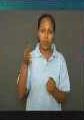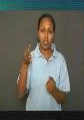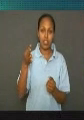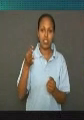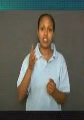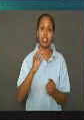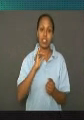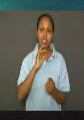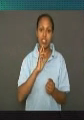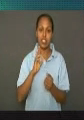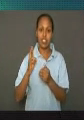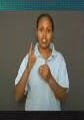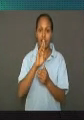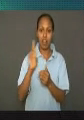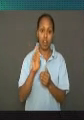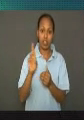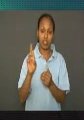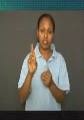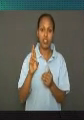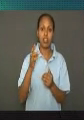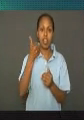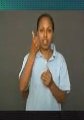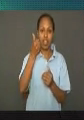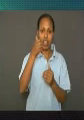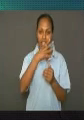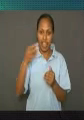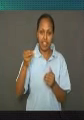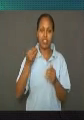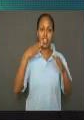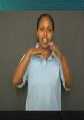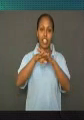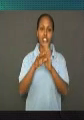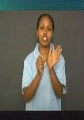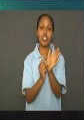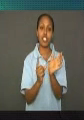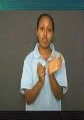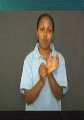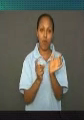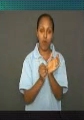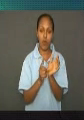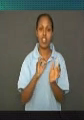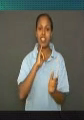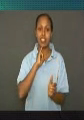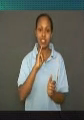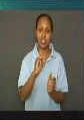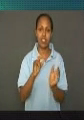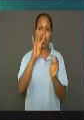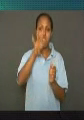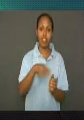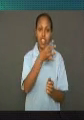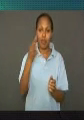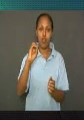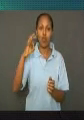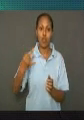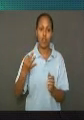to the right of the AND gate symbol is the table